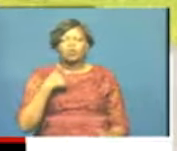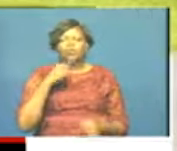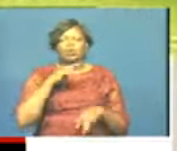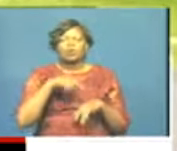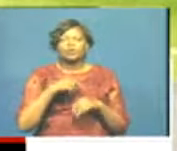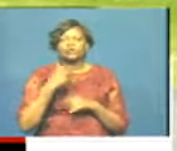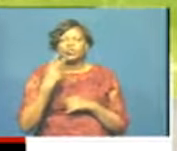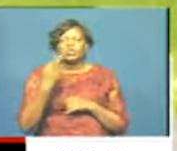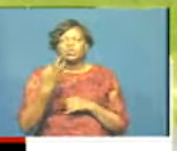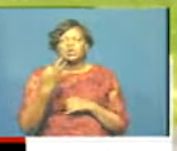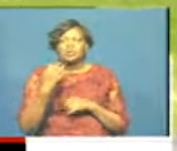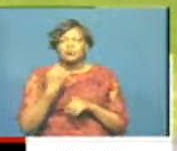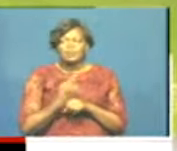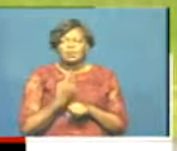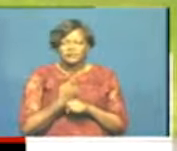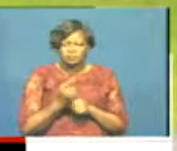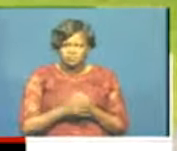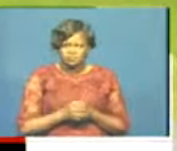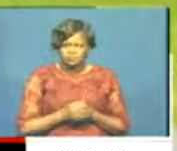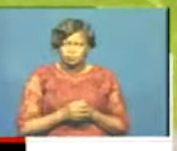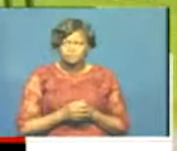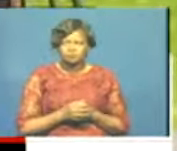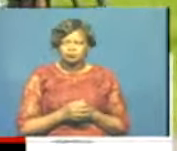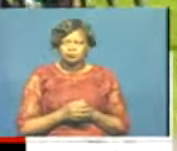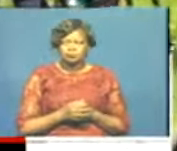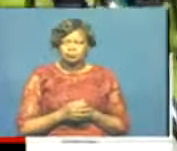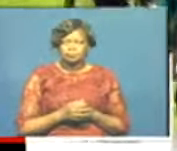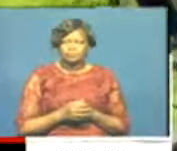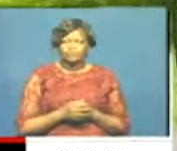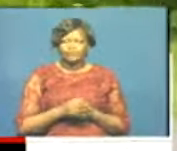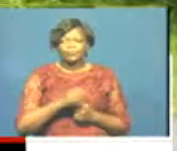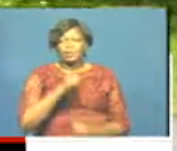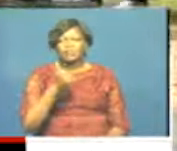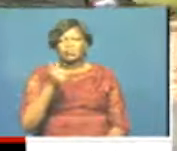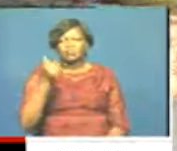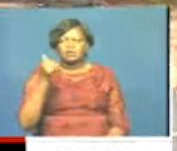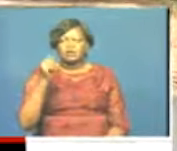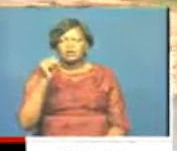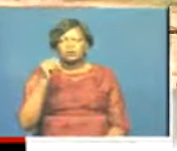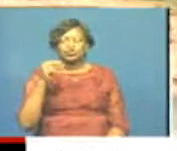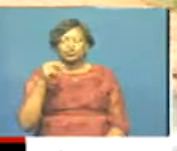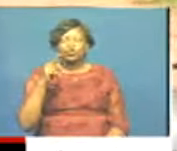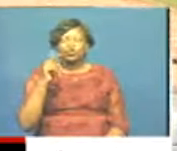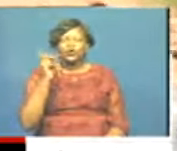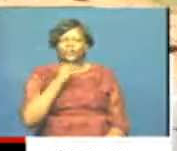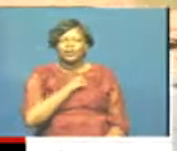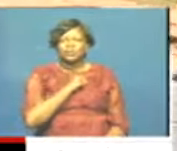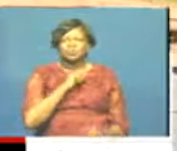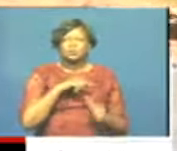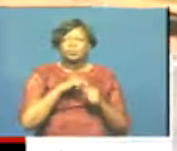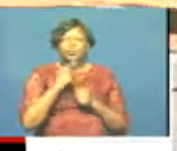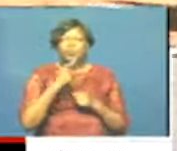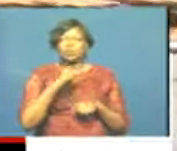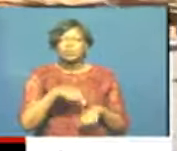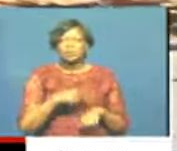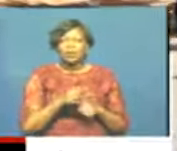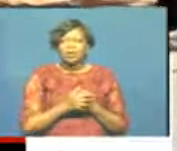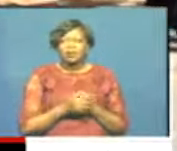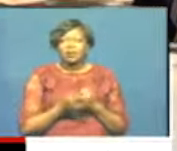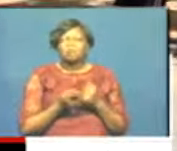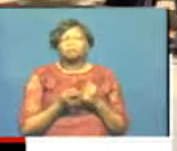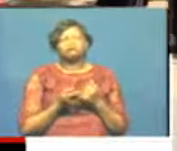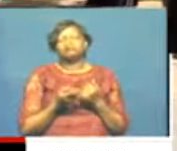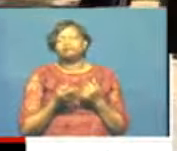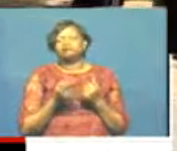23 minutes, and 6 seconds. Megan Irungu completed the podium dash in a time of 1 hour, 32 minutes, and